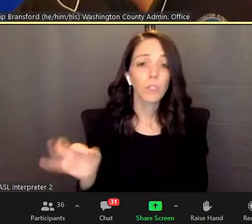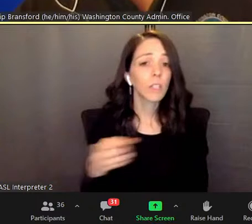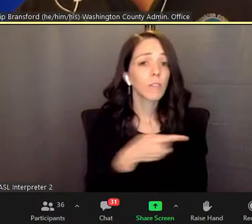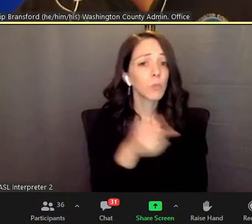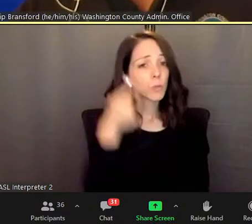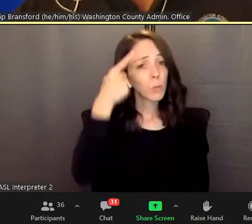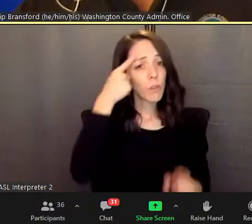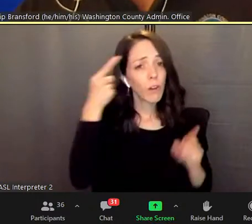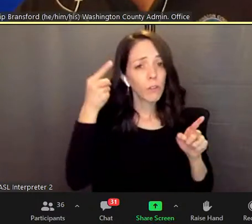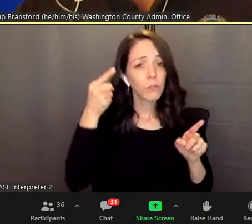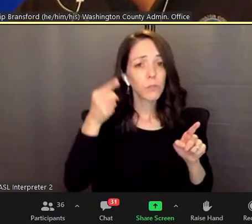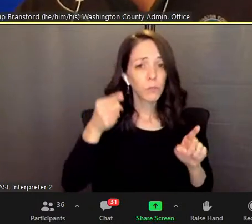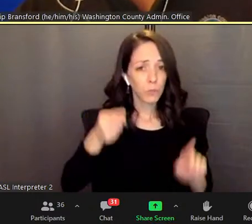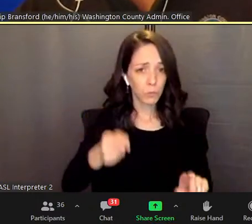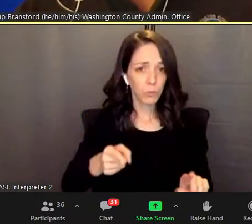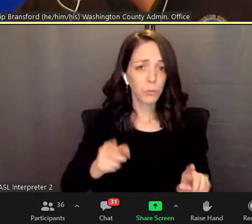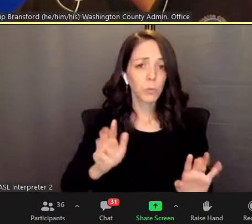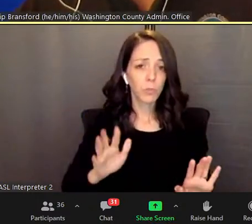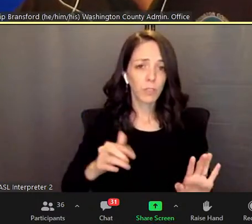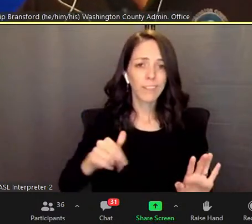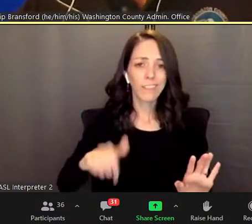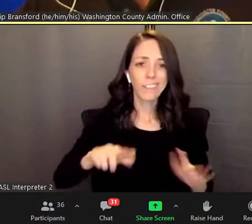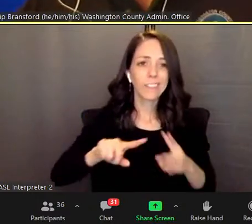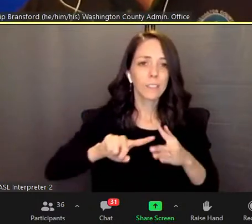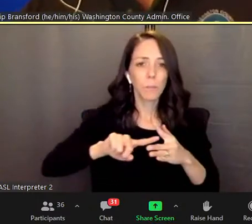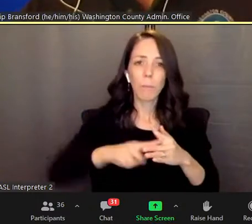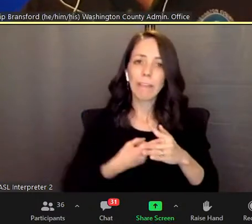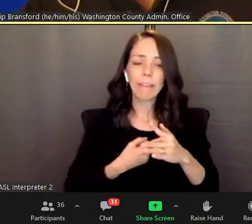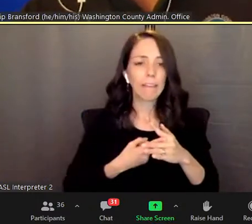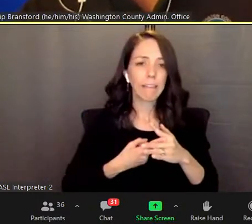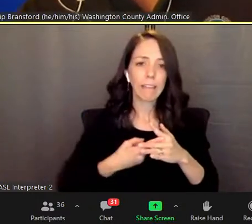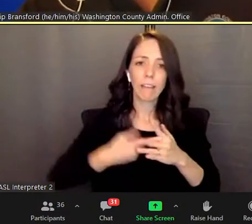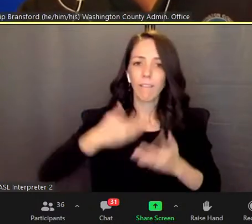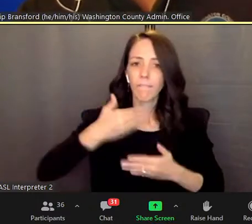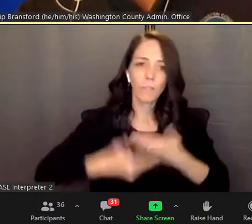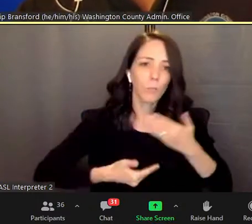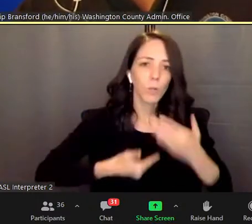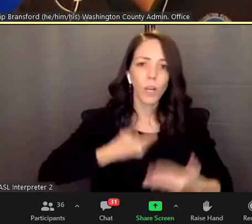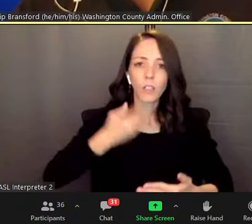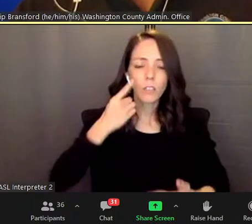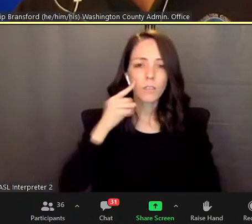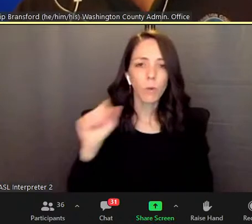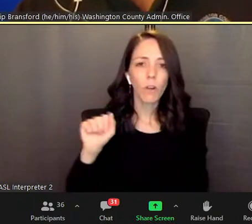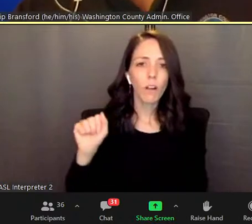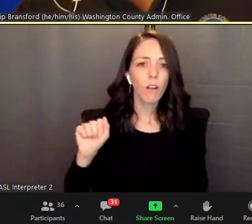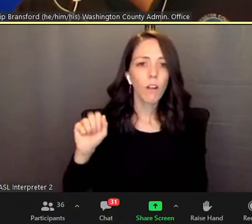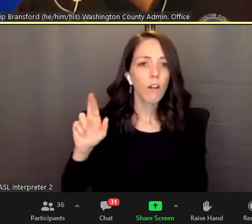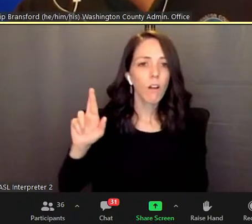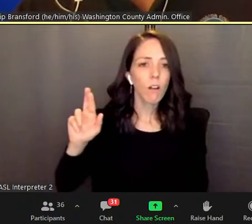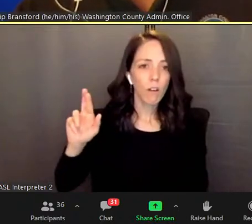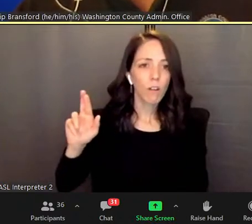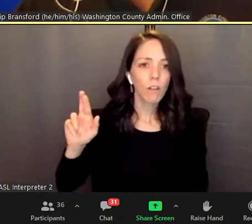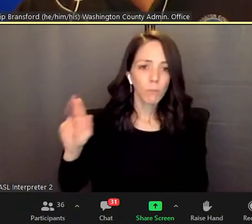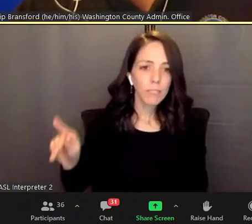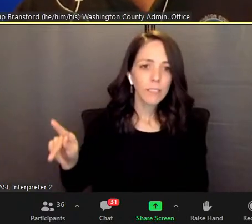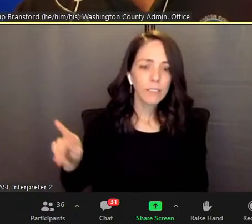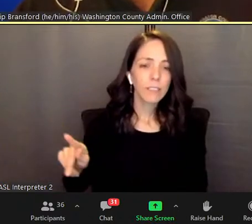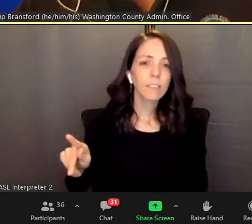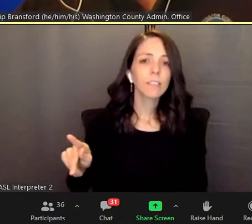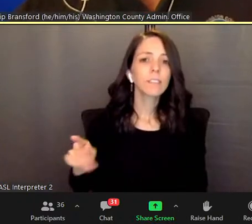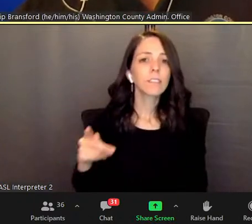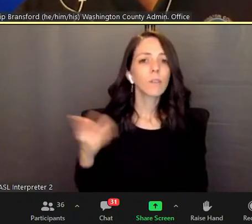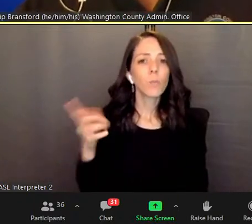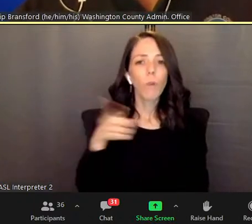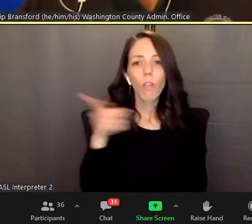sort of the beginning of the journey with respect to the American Rescue Plan and what Washington County is doing with those